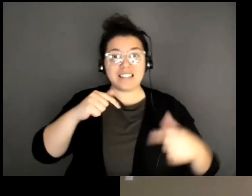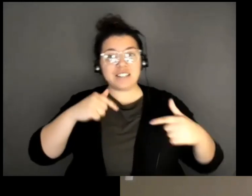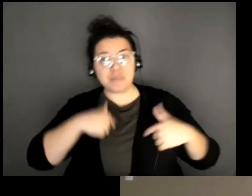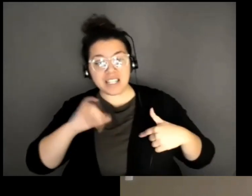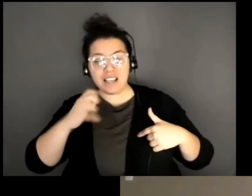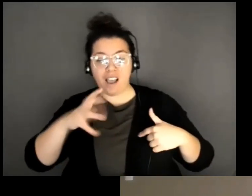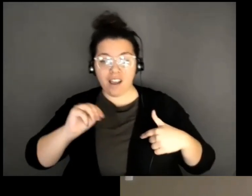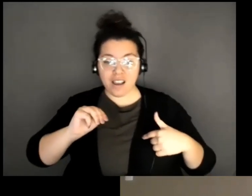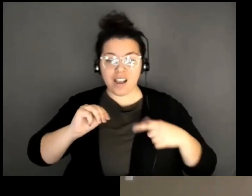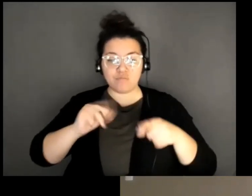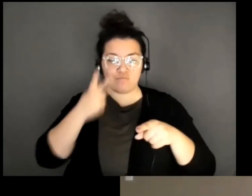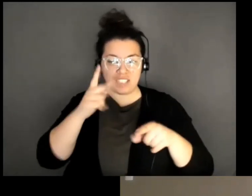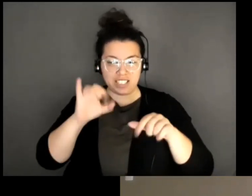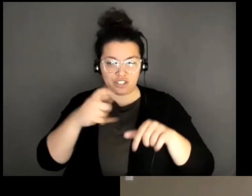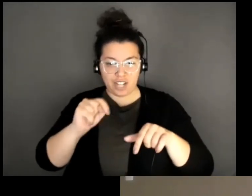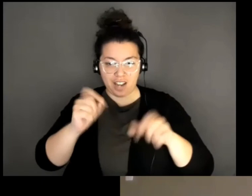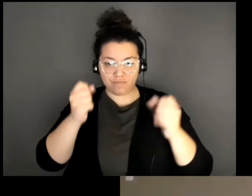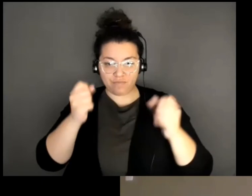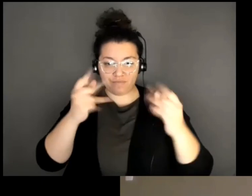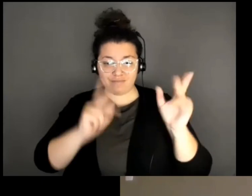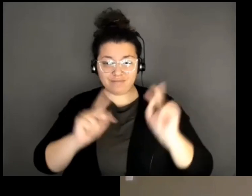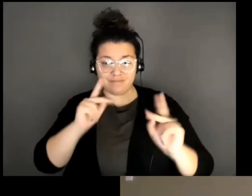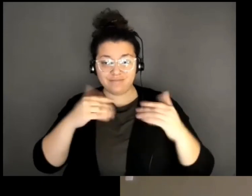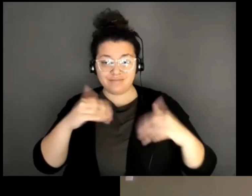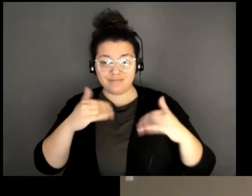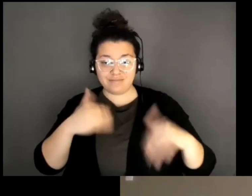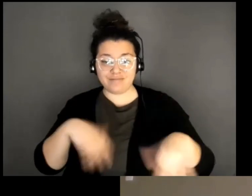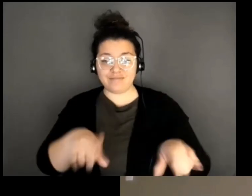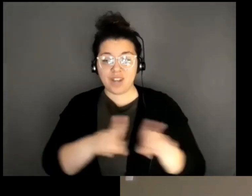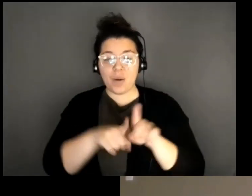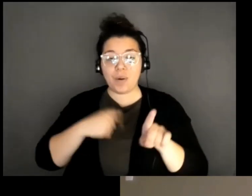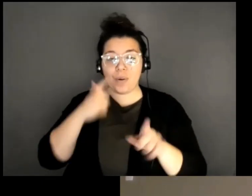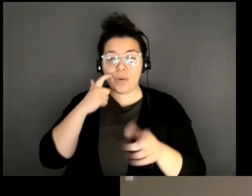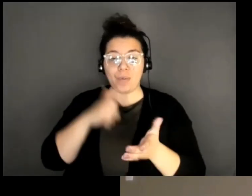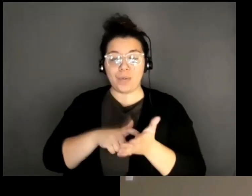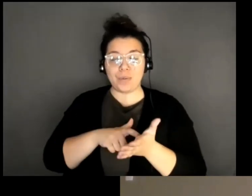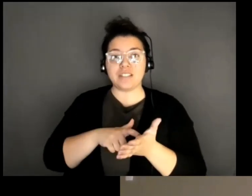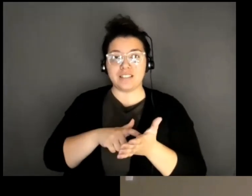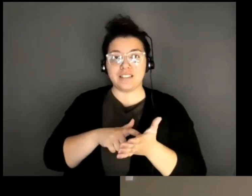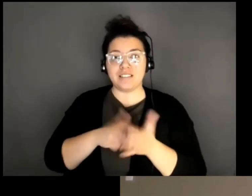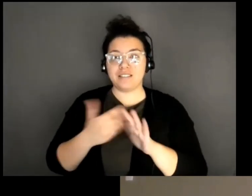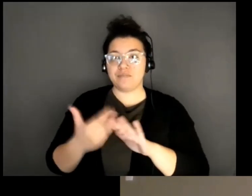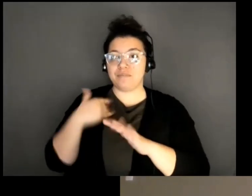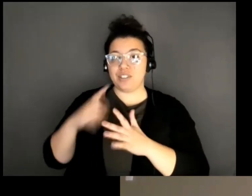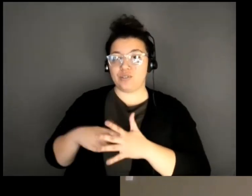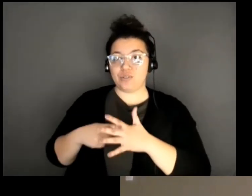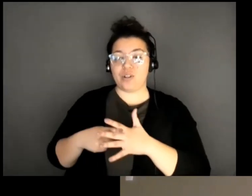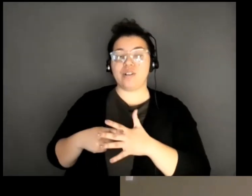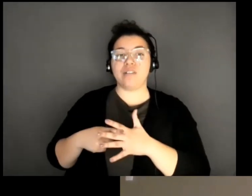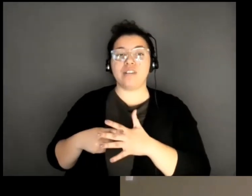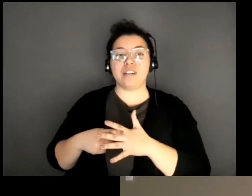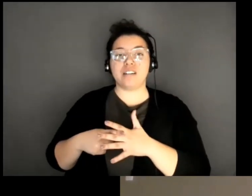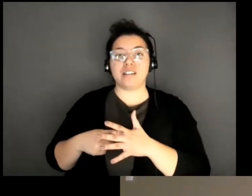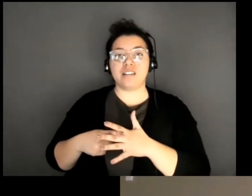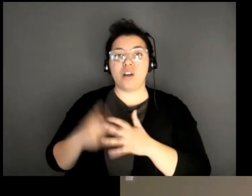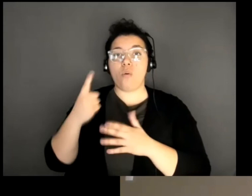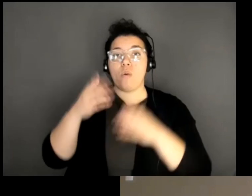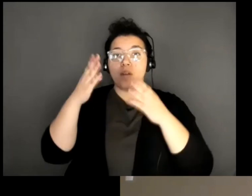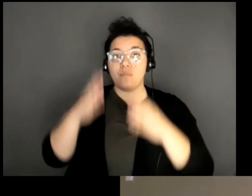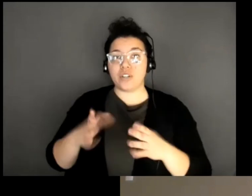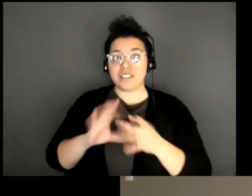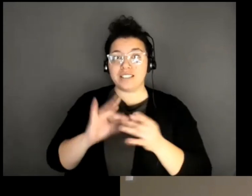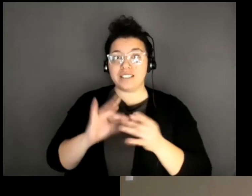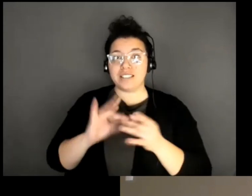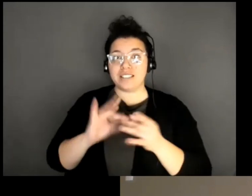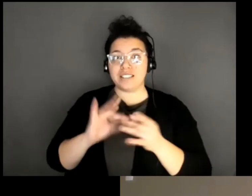Wonderful. Excellent. And I did see, Mr. Lefkowitz, early on, somebody had commented that their students were going to come to your hotel for